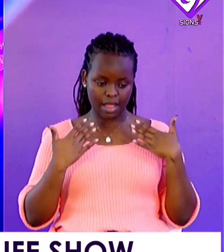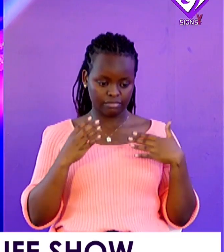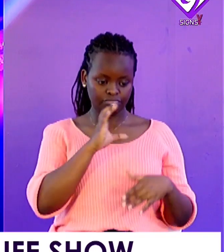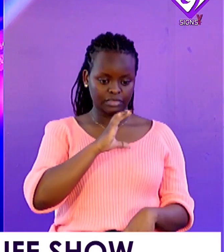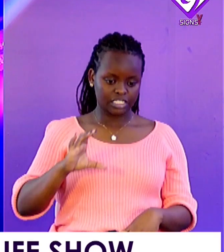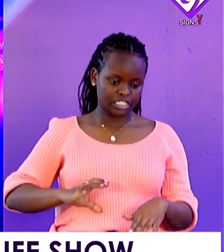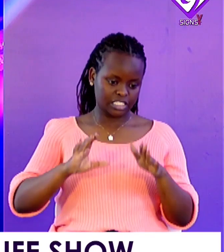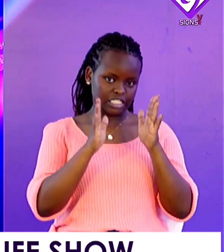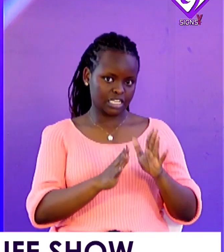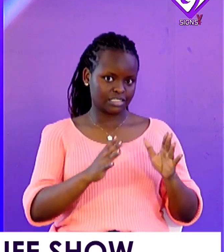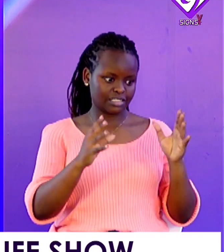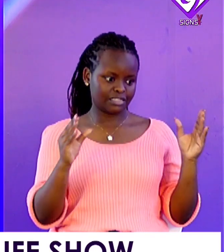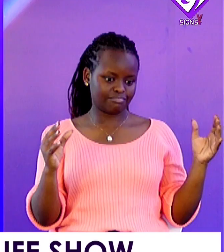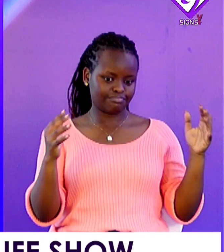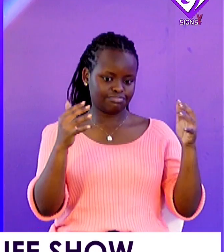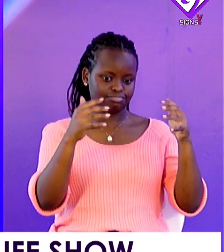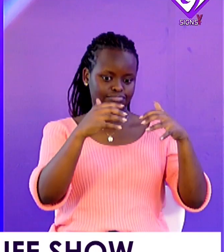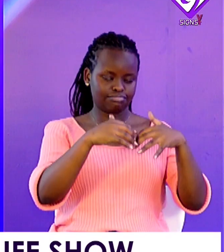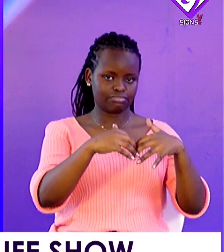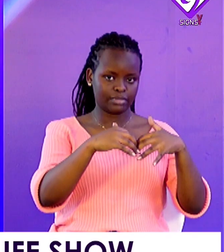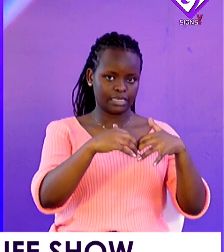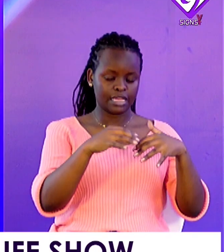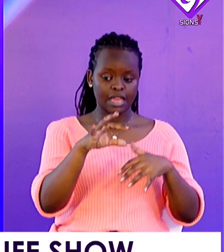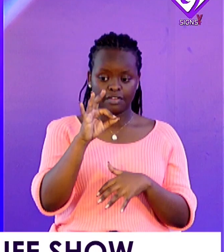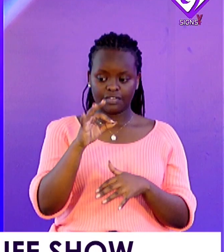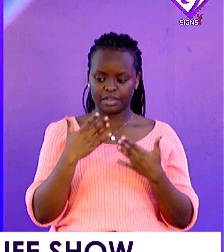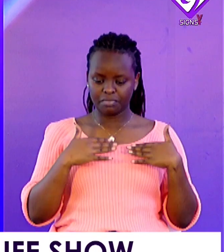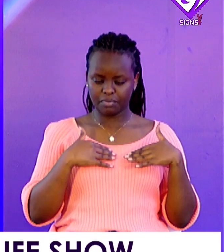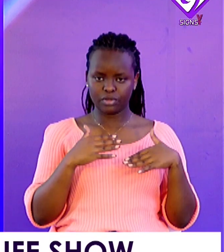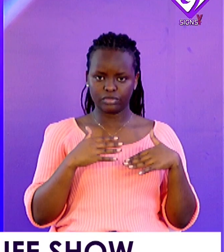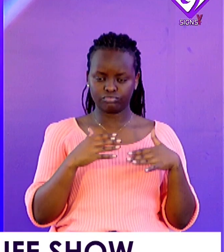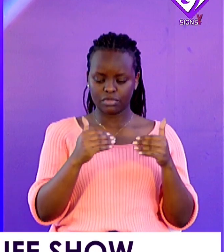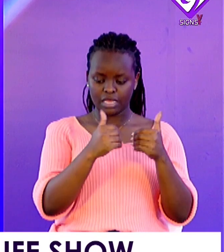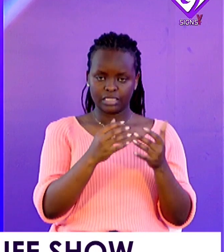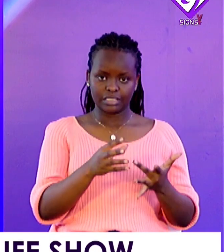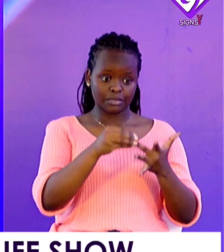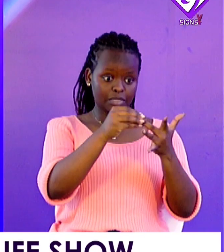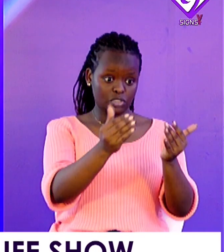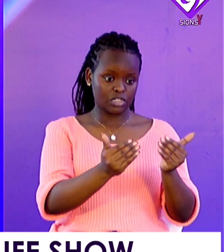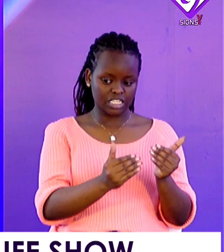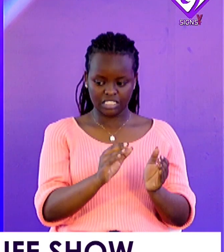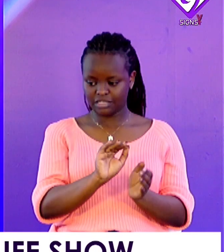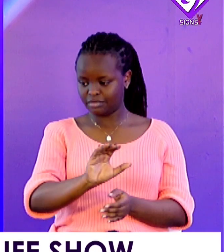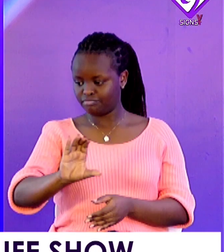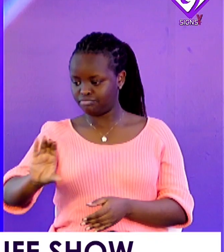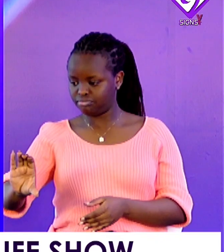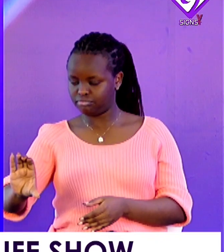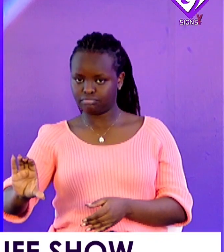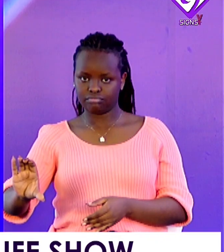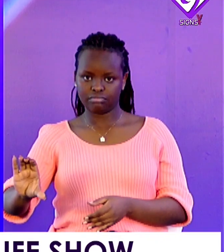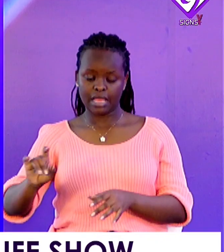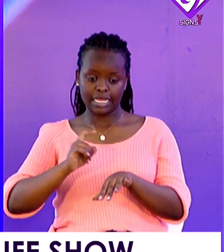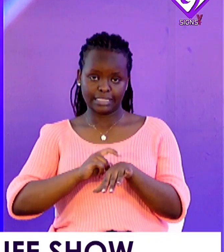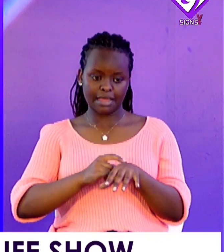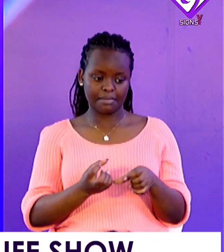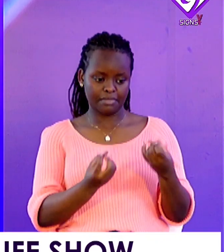yes, you would find they would put people with the special needs somewhere so that when the miracle comes, it lands there.